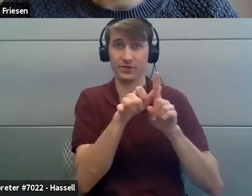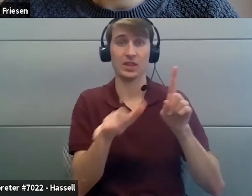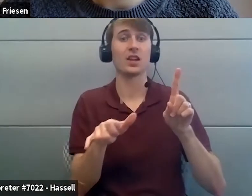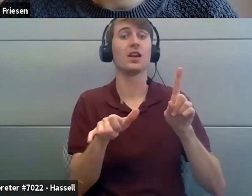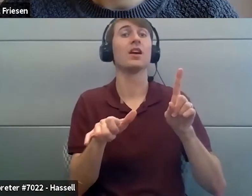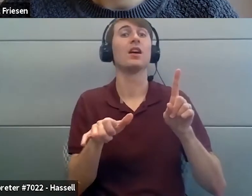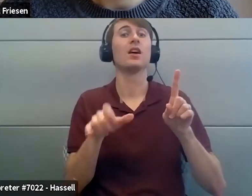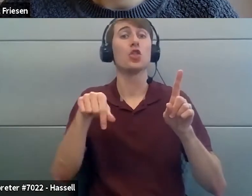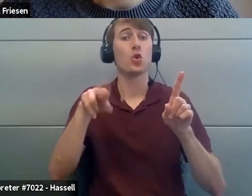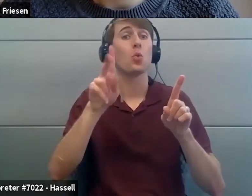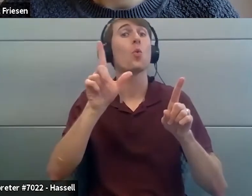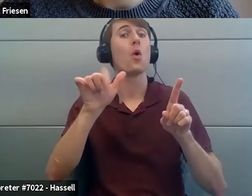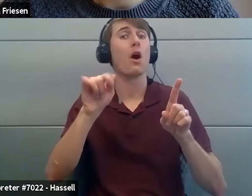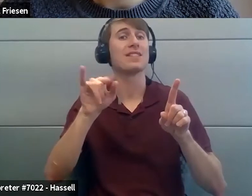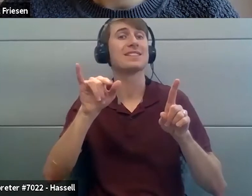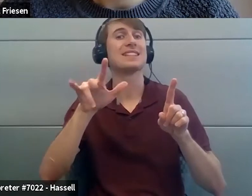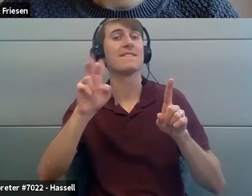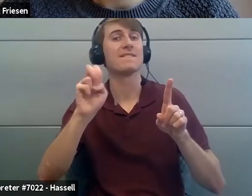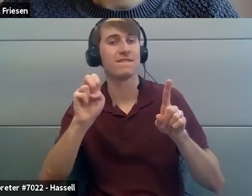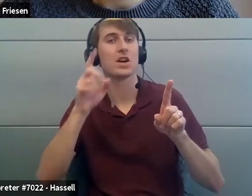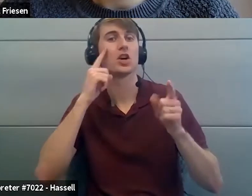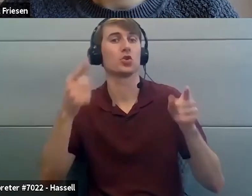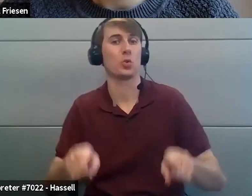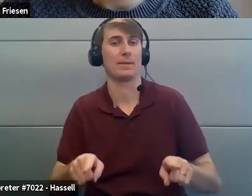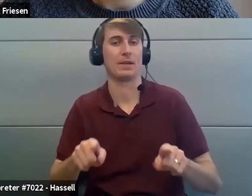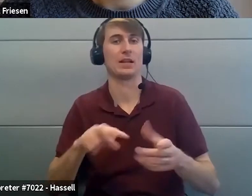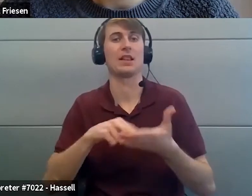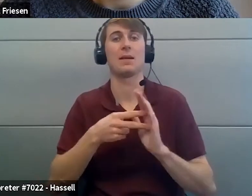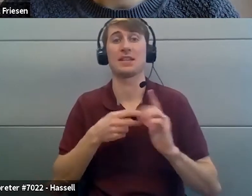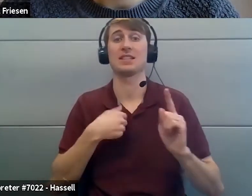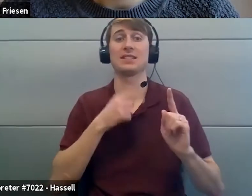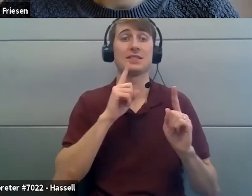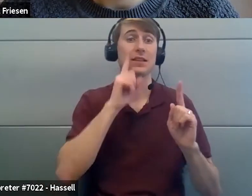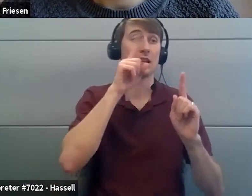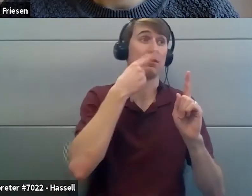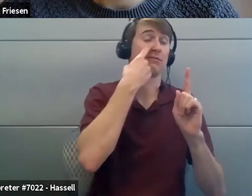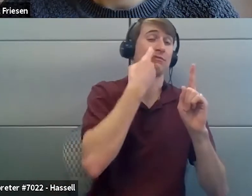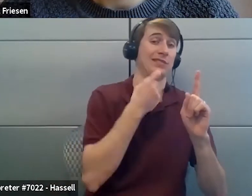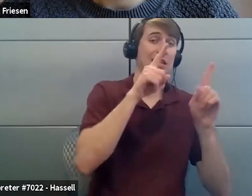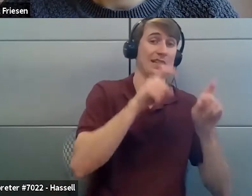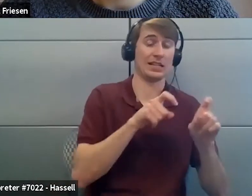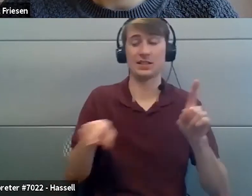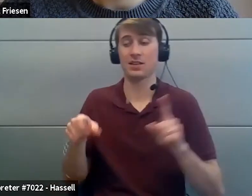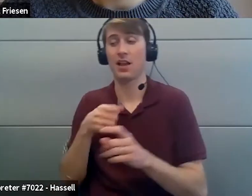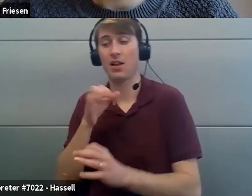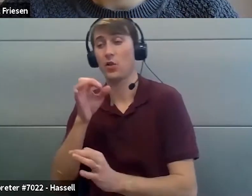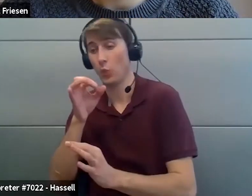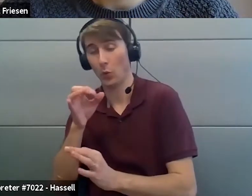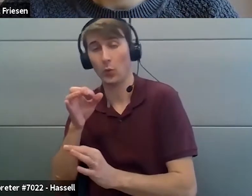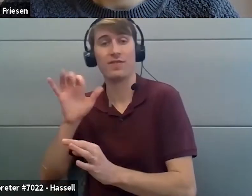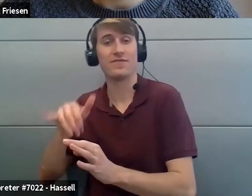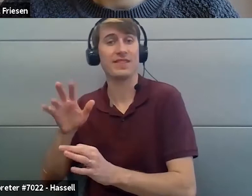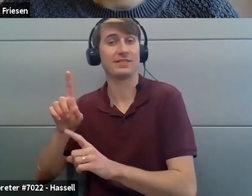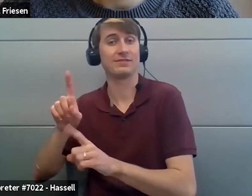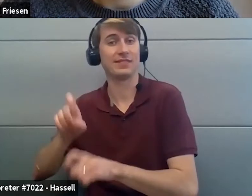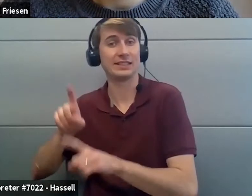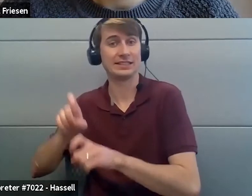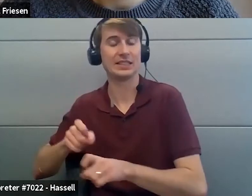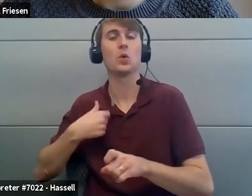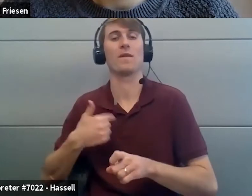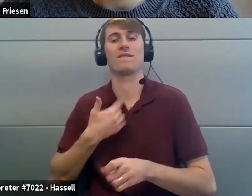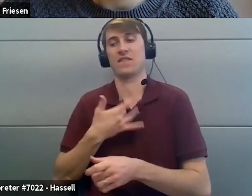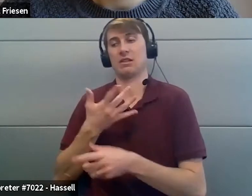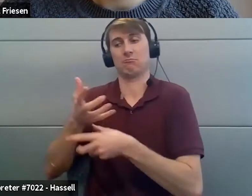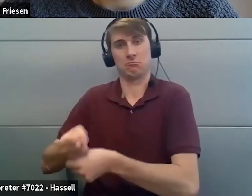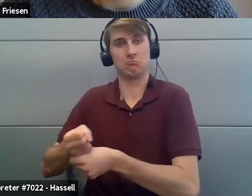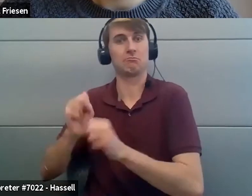spit test and the nasopharyngeal test. And so we feel really confident that this test